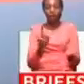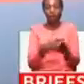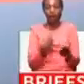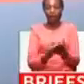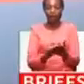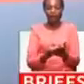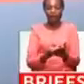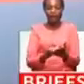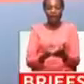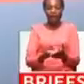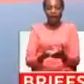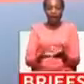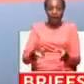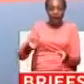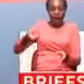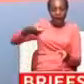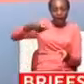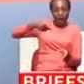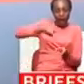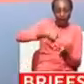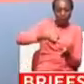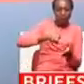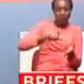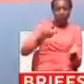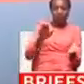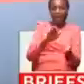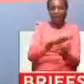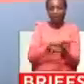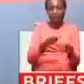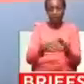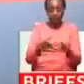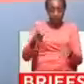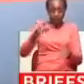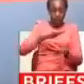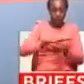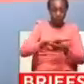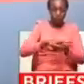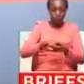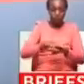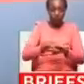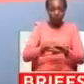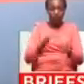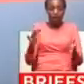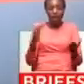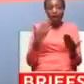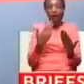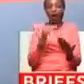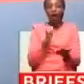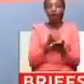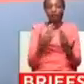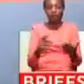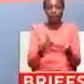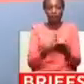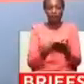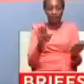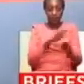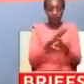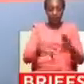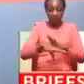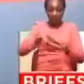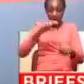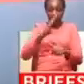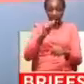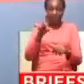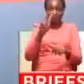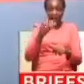contents of the can onto the newspaper. And the stuff that came out of that can